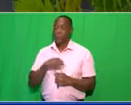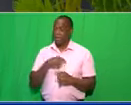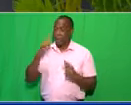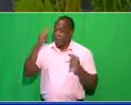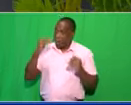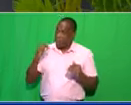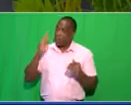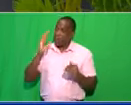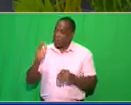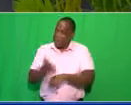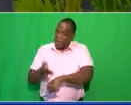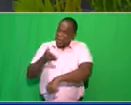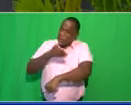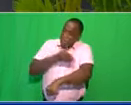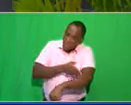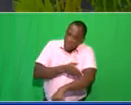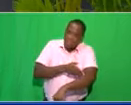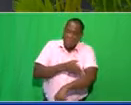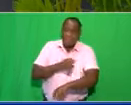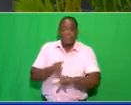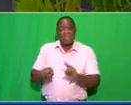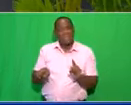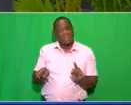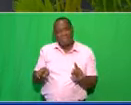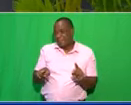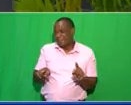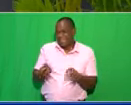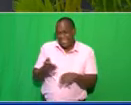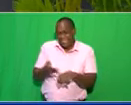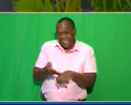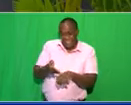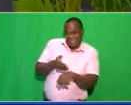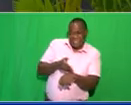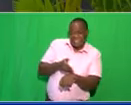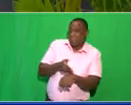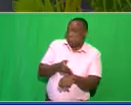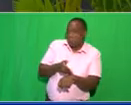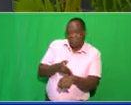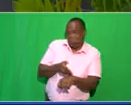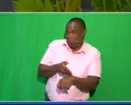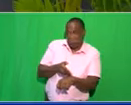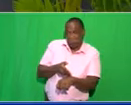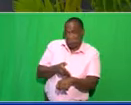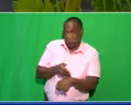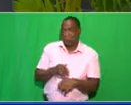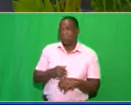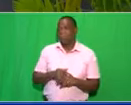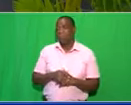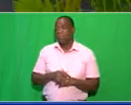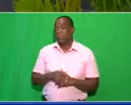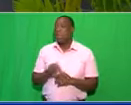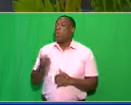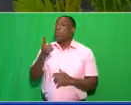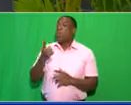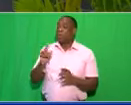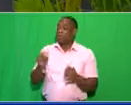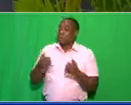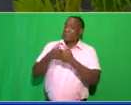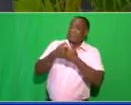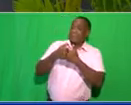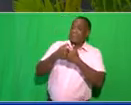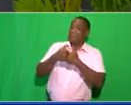process. We haven't improved to that degree. One of the issues is the difference in